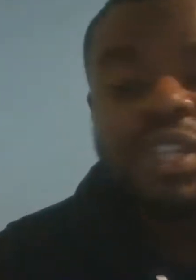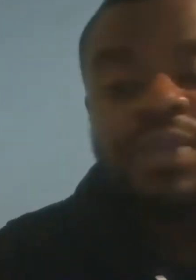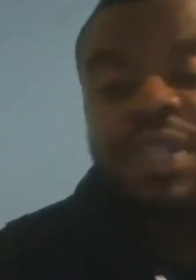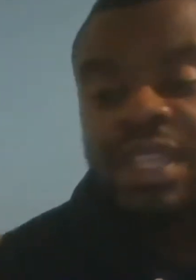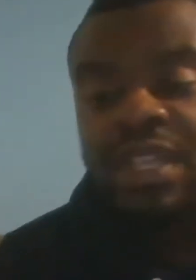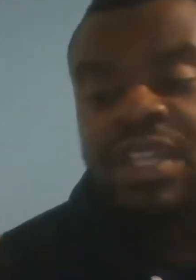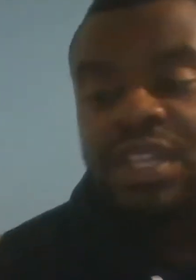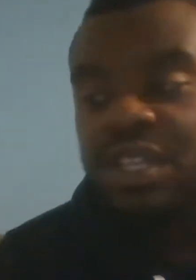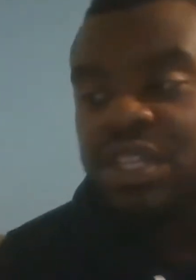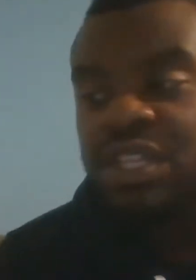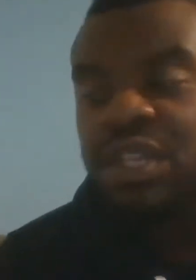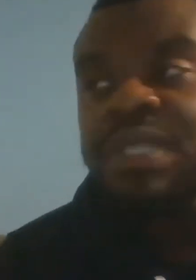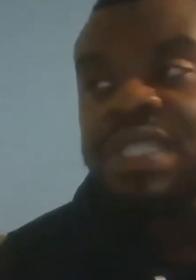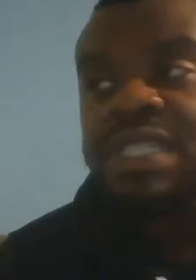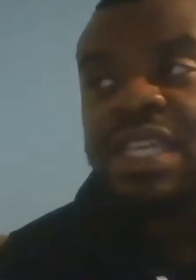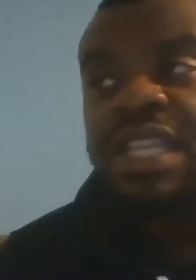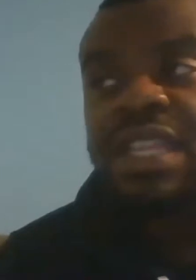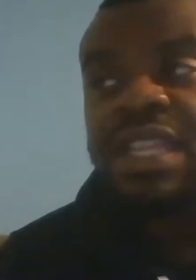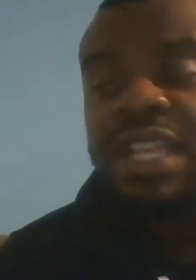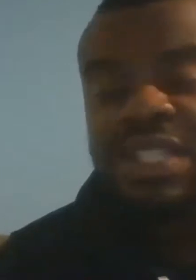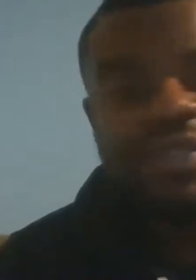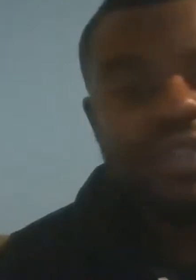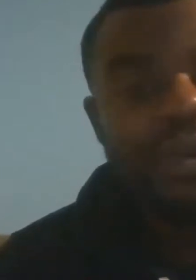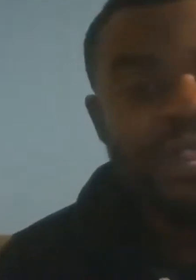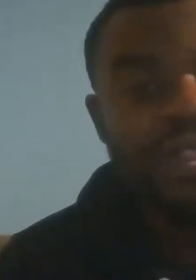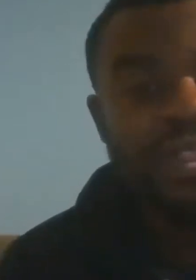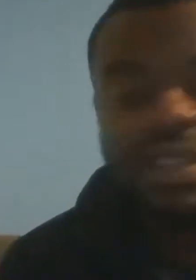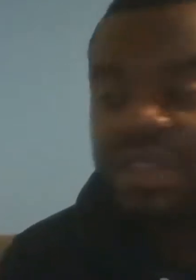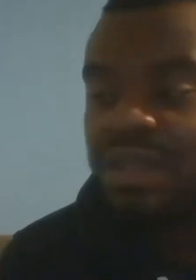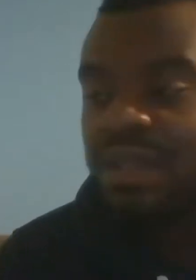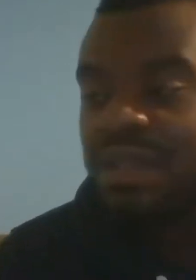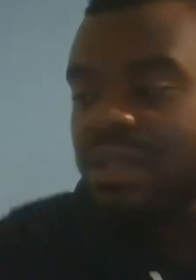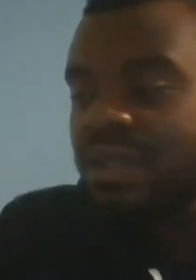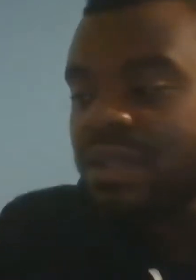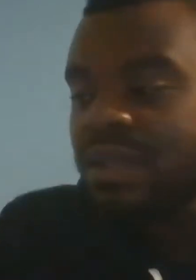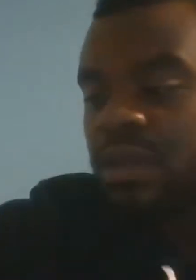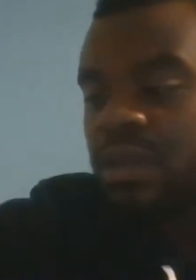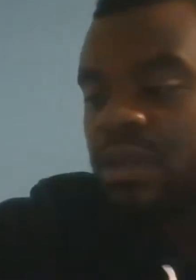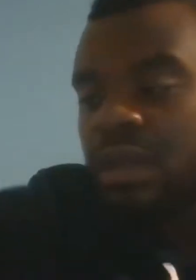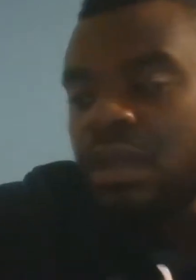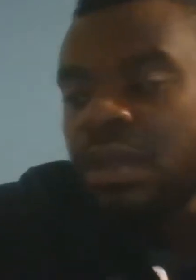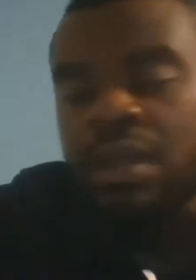"Oh, come and sing and dance, everyone.